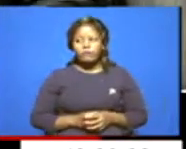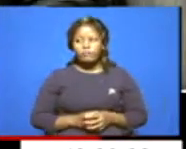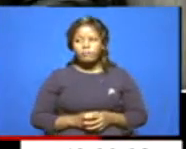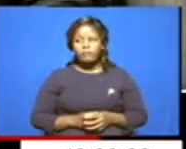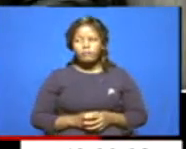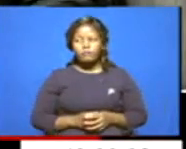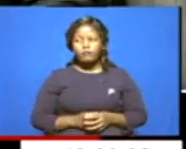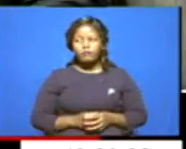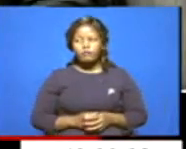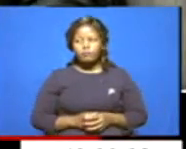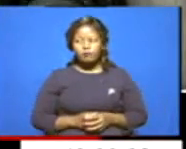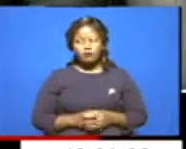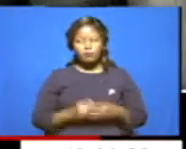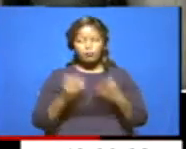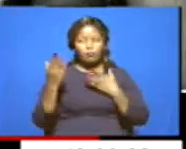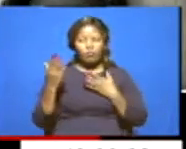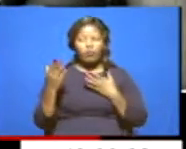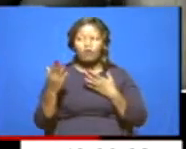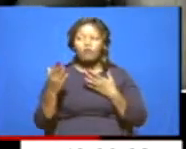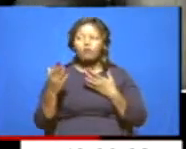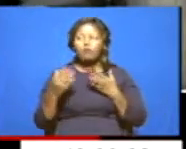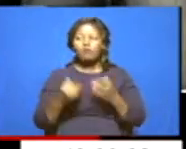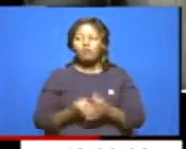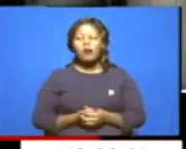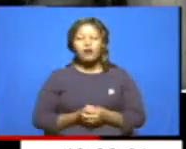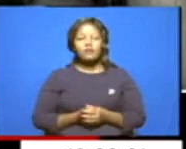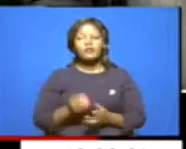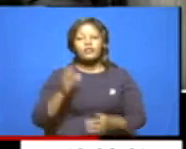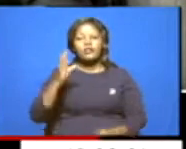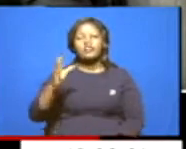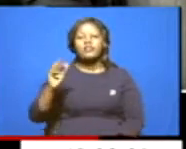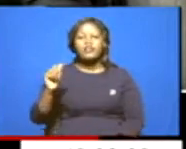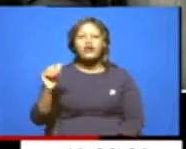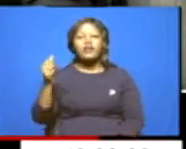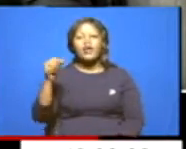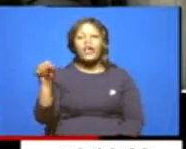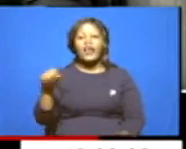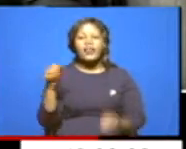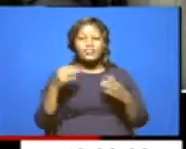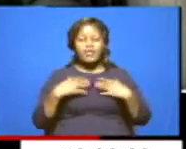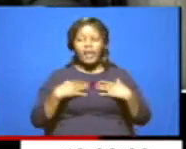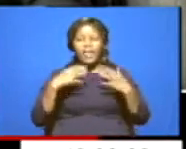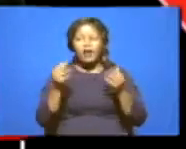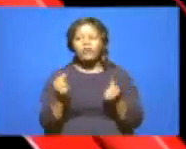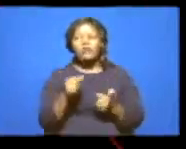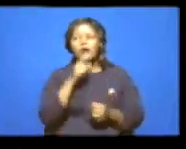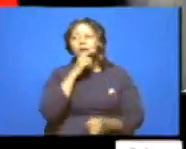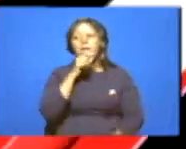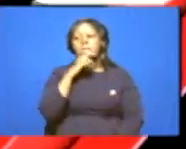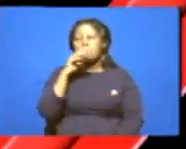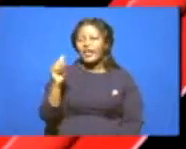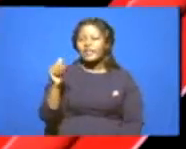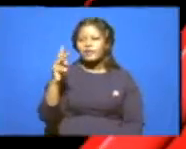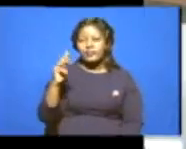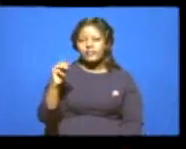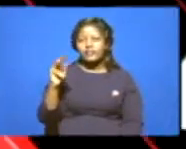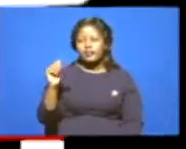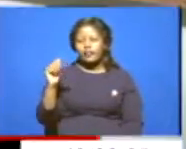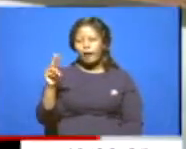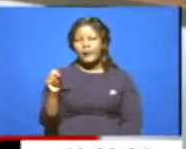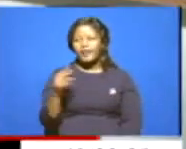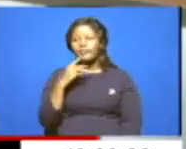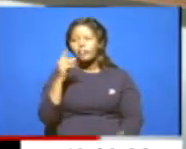Thank you very much, sir. We appreciate your time. I'd like to bring up CAS Health, Dr. Aman there, talking about